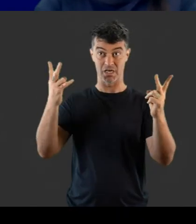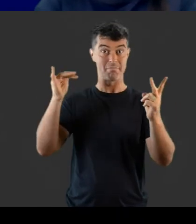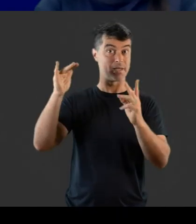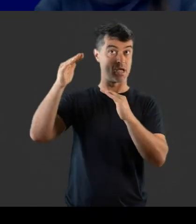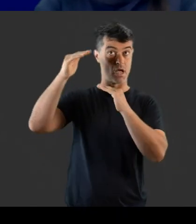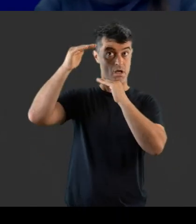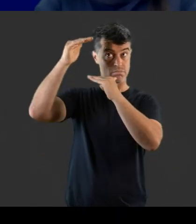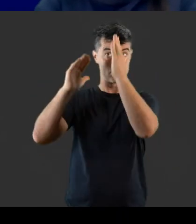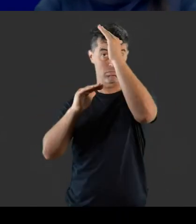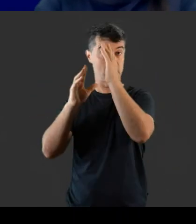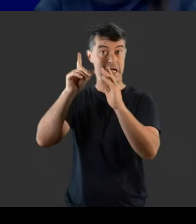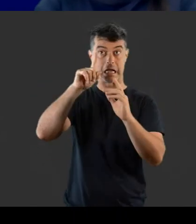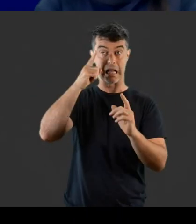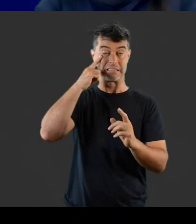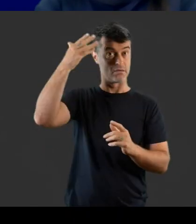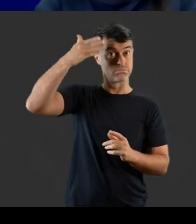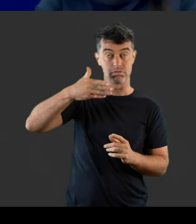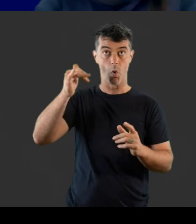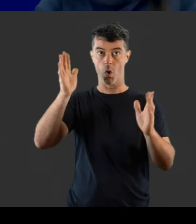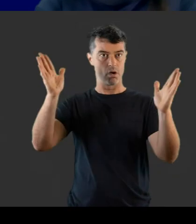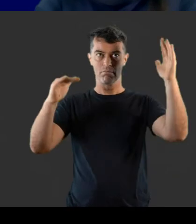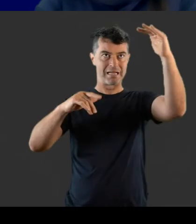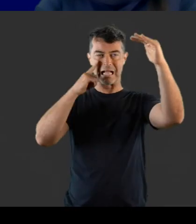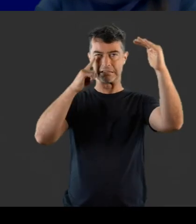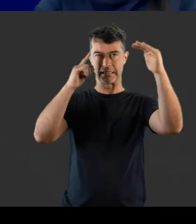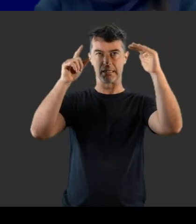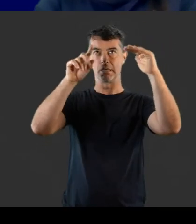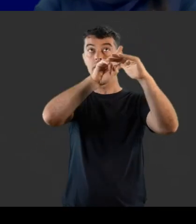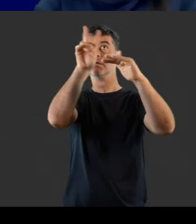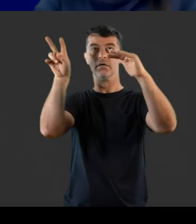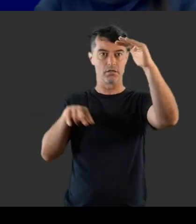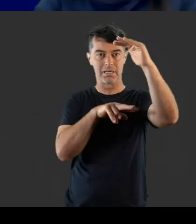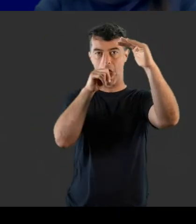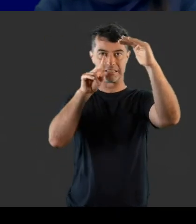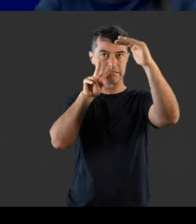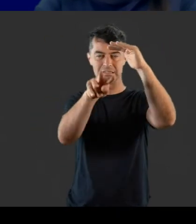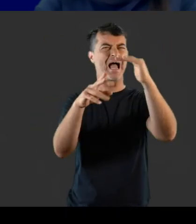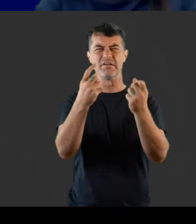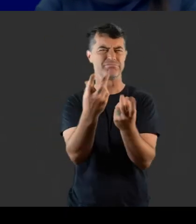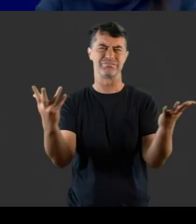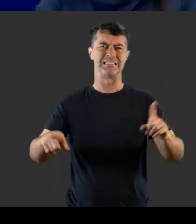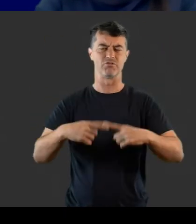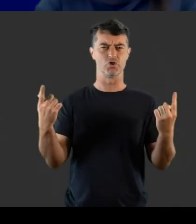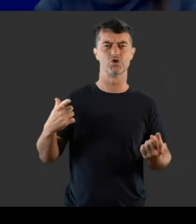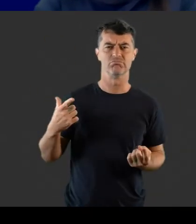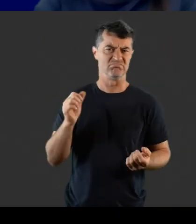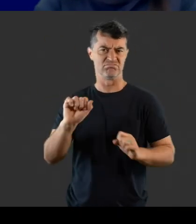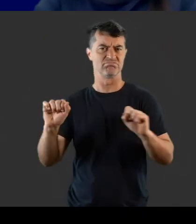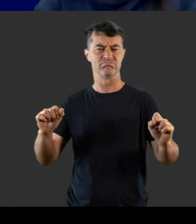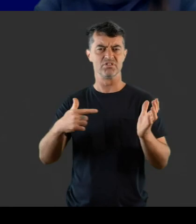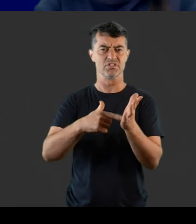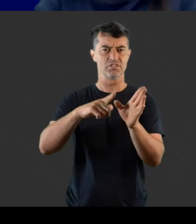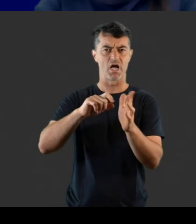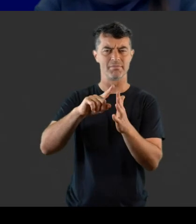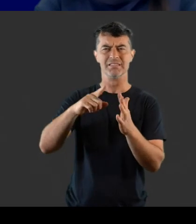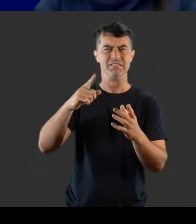or absent vision in a particular part of the visual field. There are several types of visual field deficits, which describe